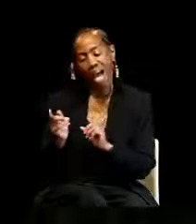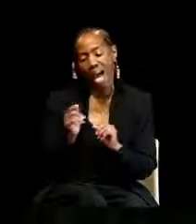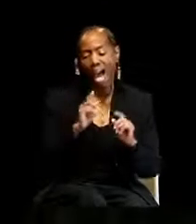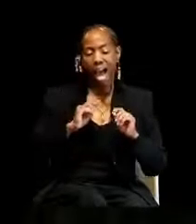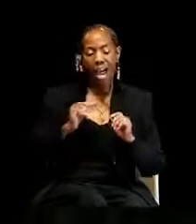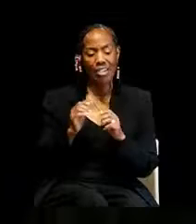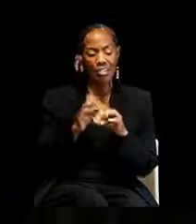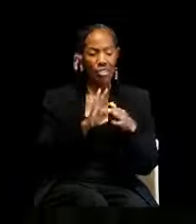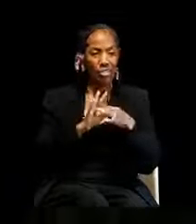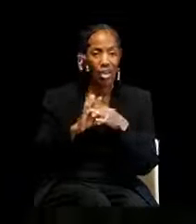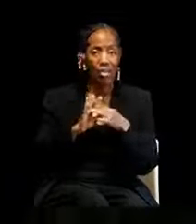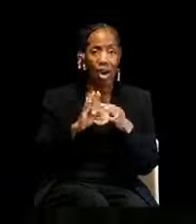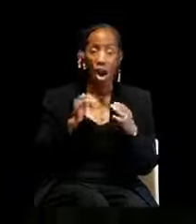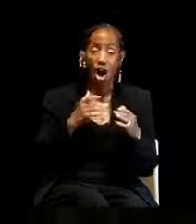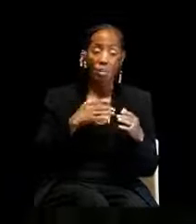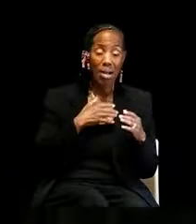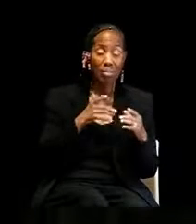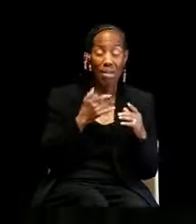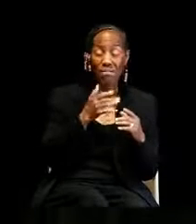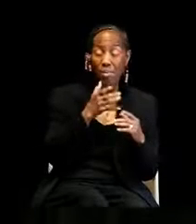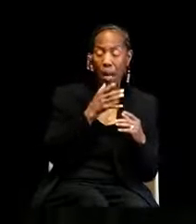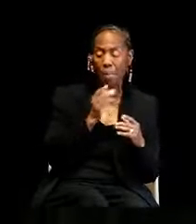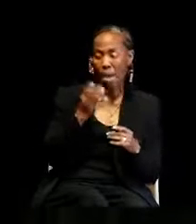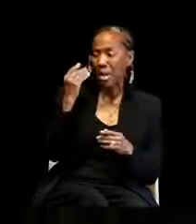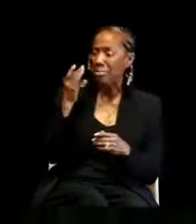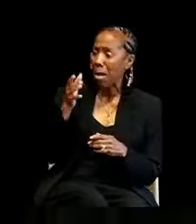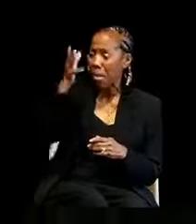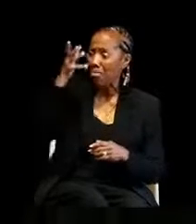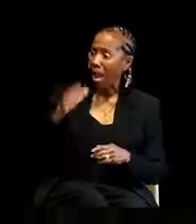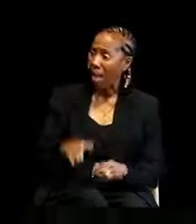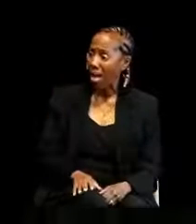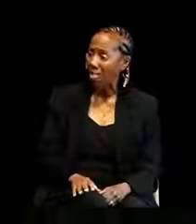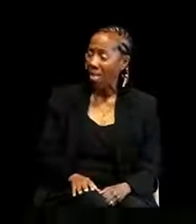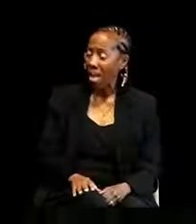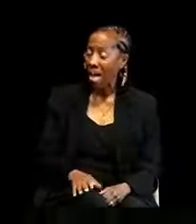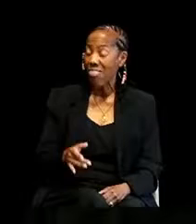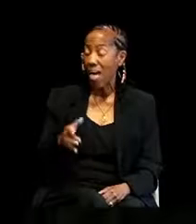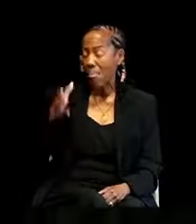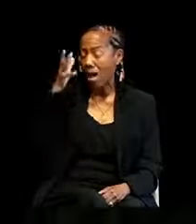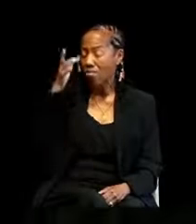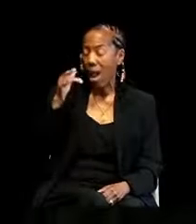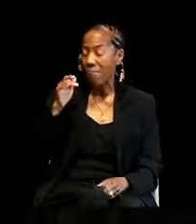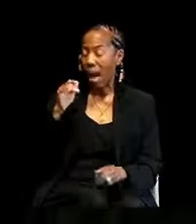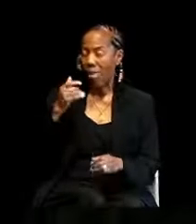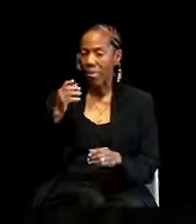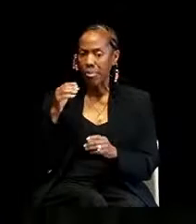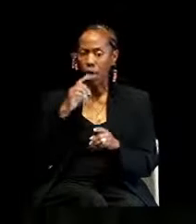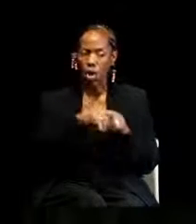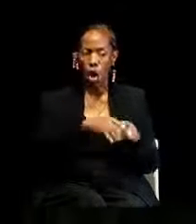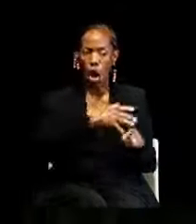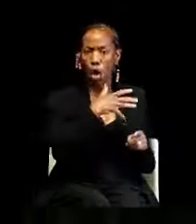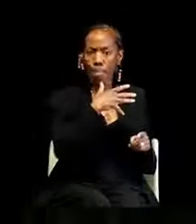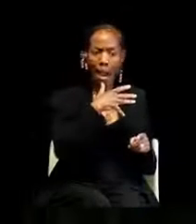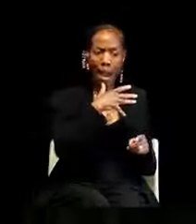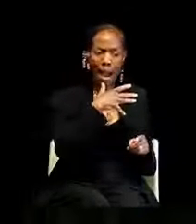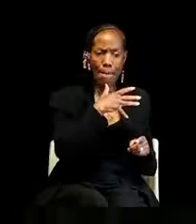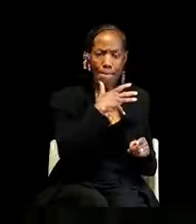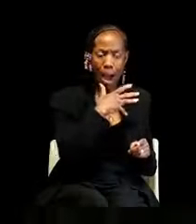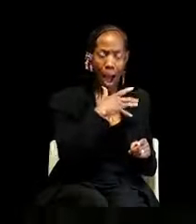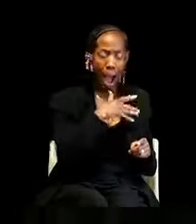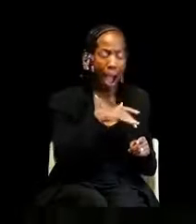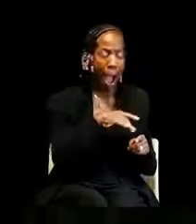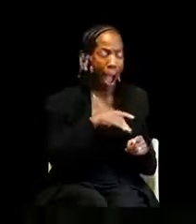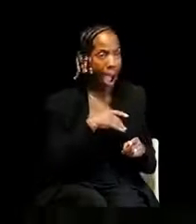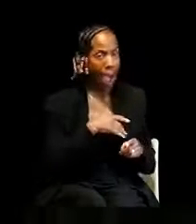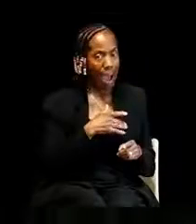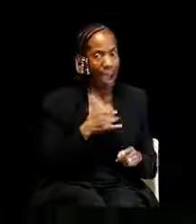from my mom to him and would pretend to be surprised when he would call her to fuss about what she had done wrong. Yes, I